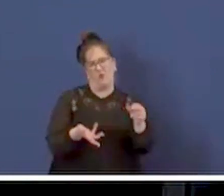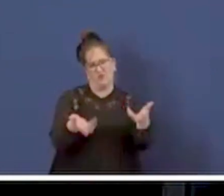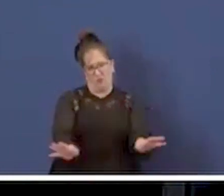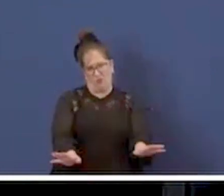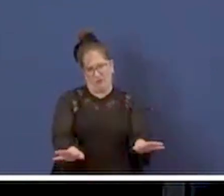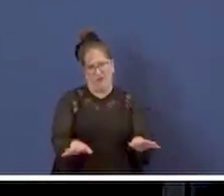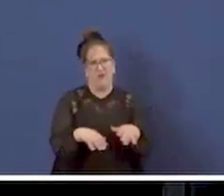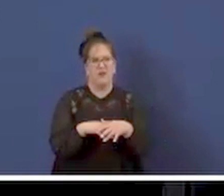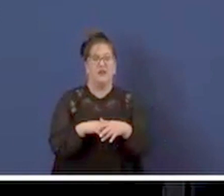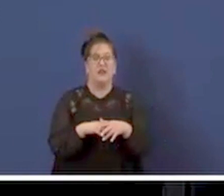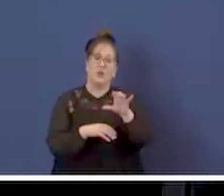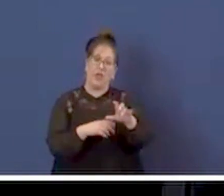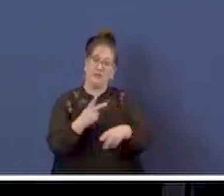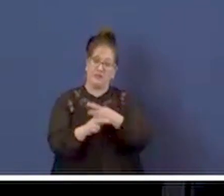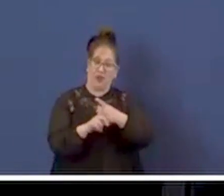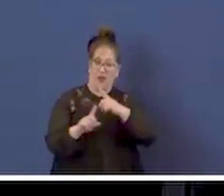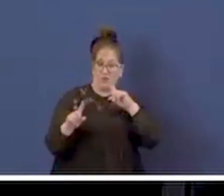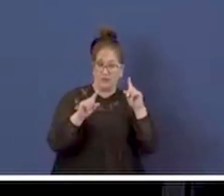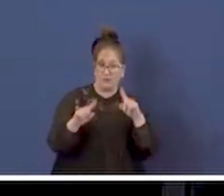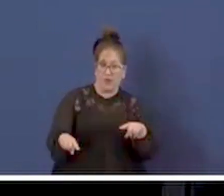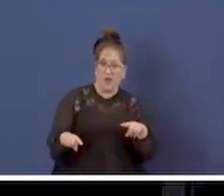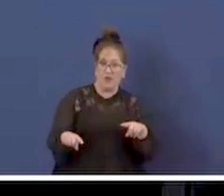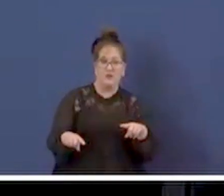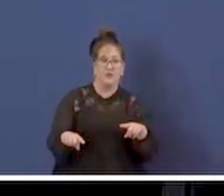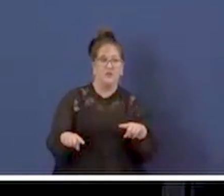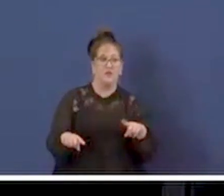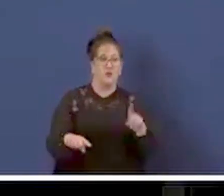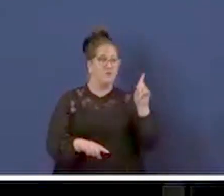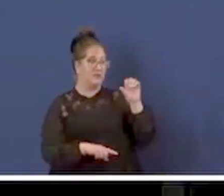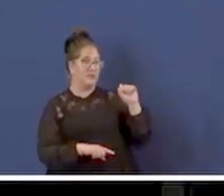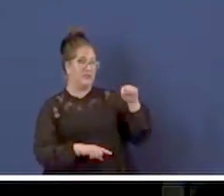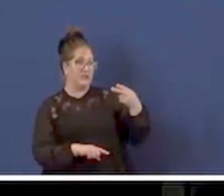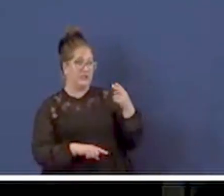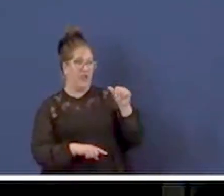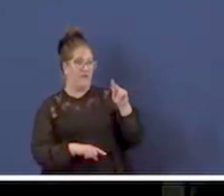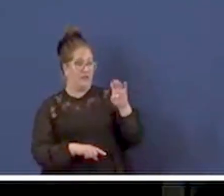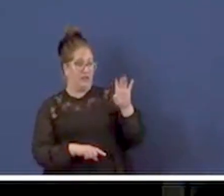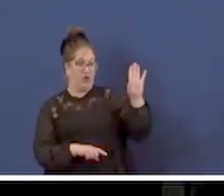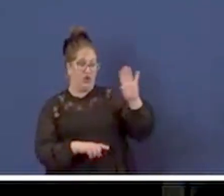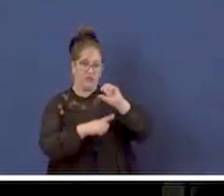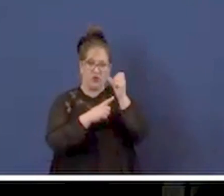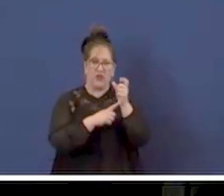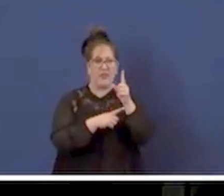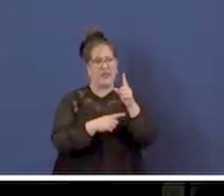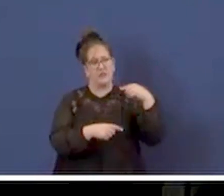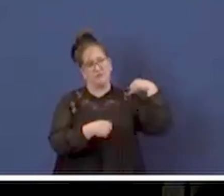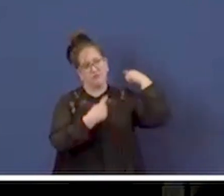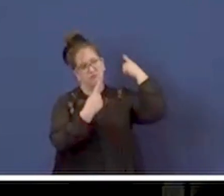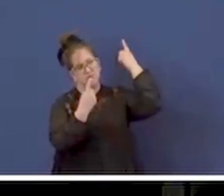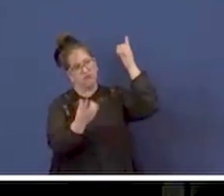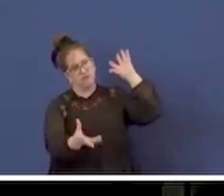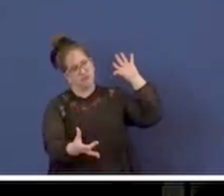that's the kind of response you get from Stephanie's situation is the culmination of decades of